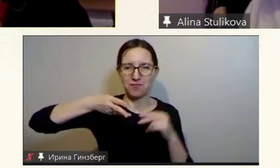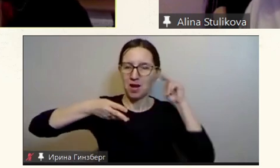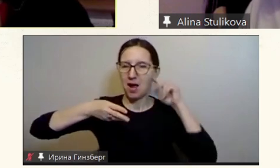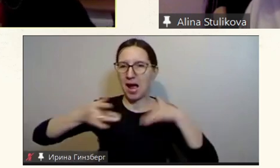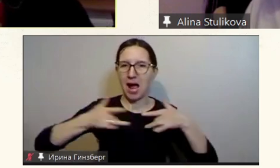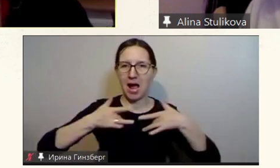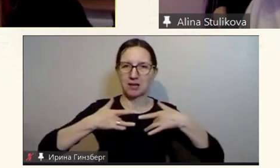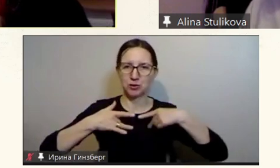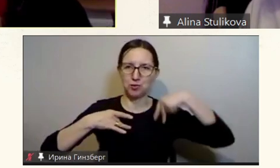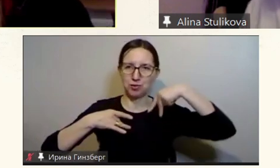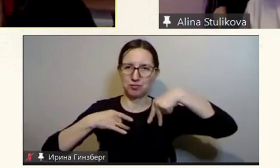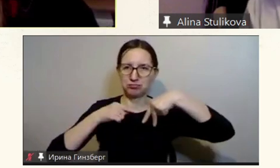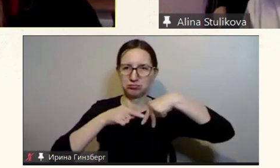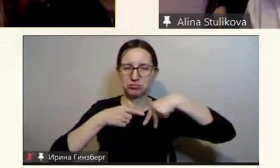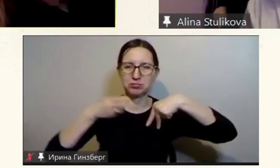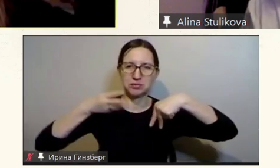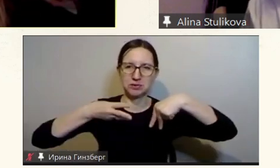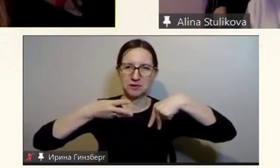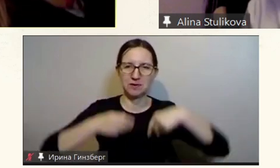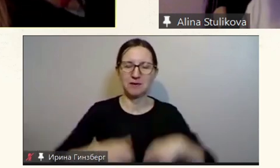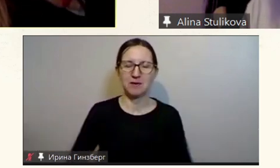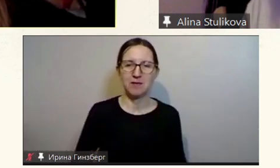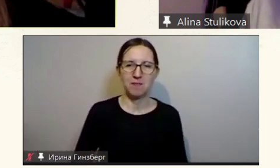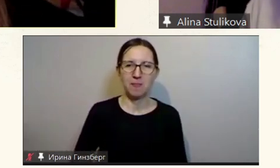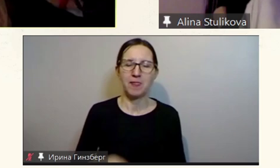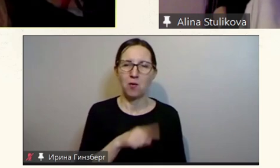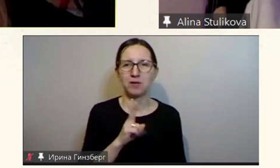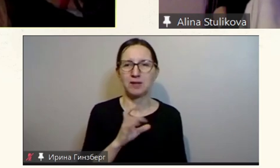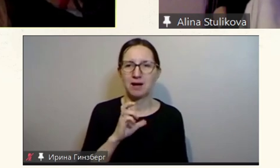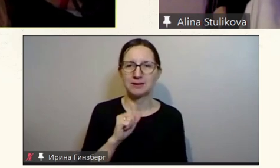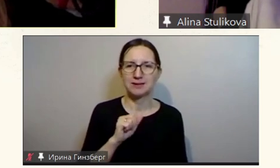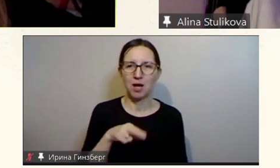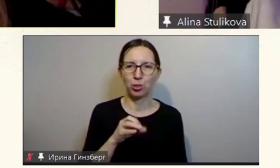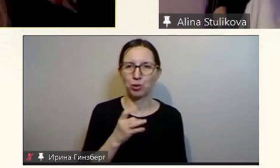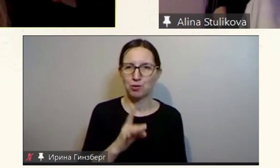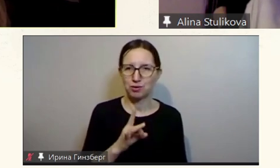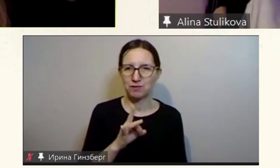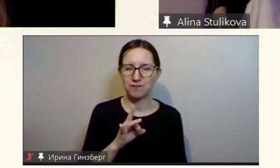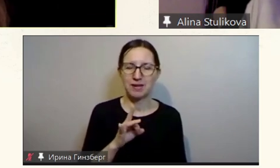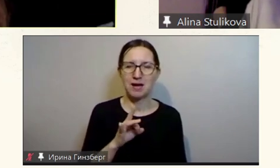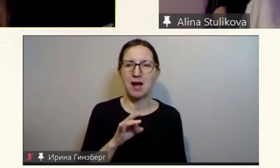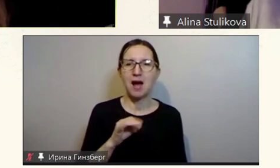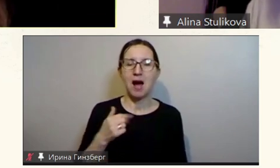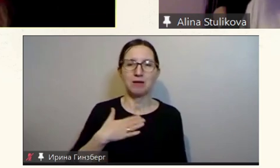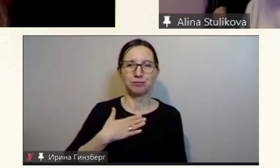special effects supervisor built this thing that looks like a giant shower